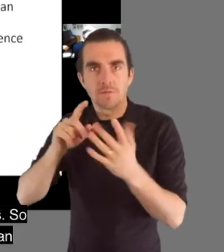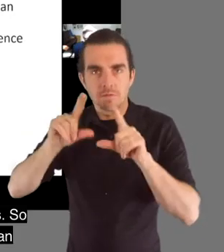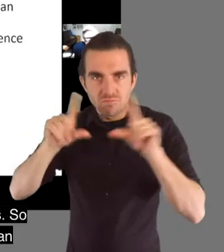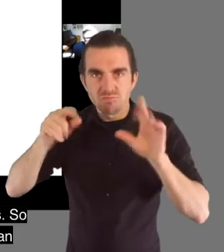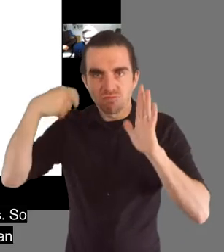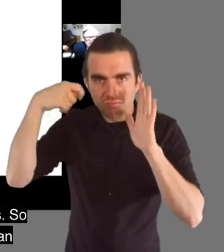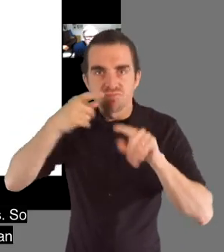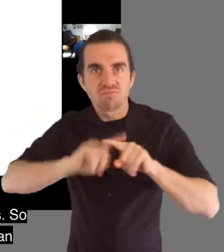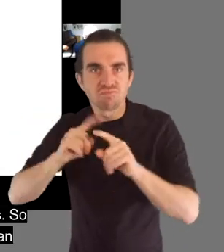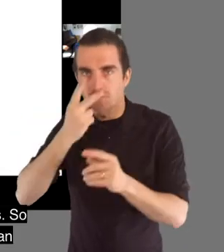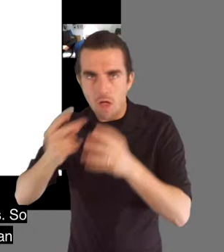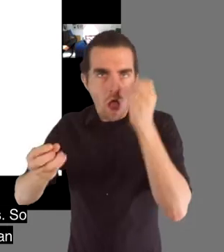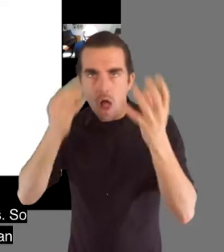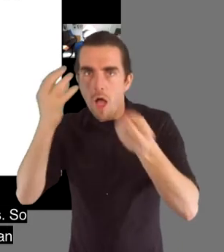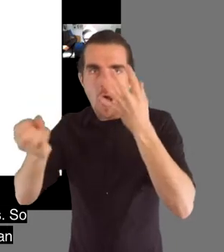So,